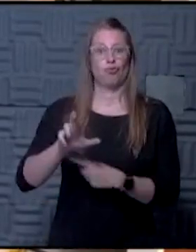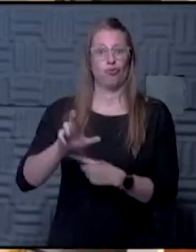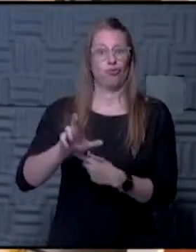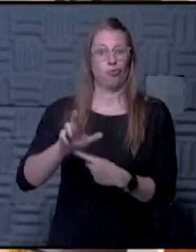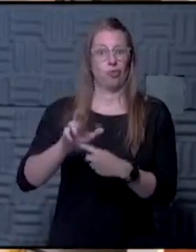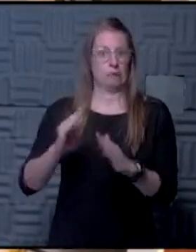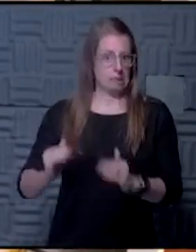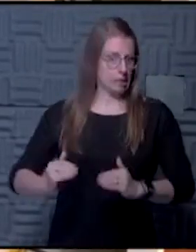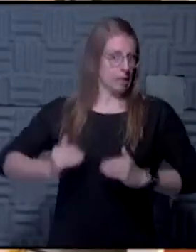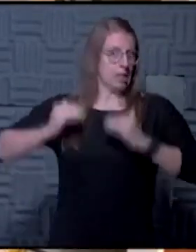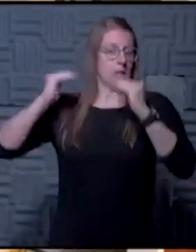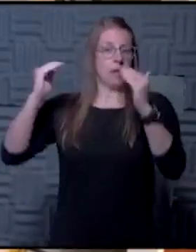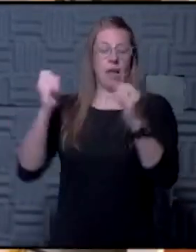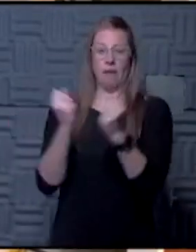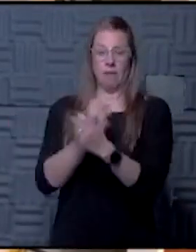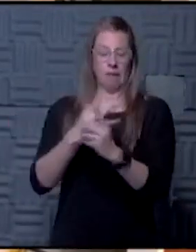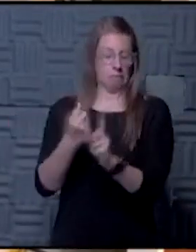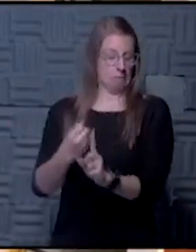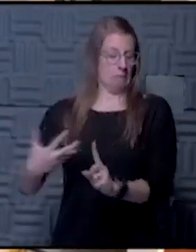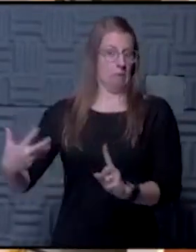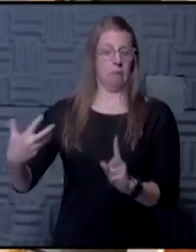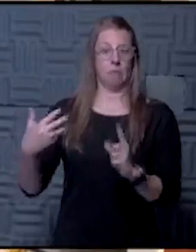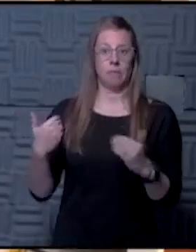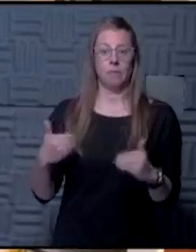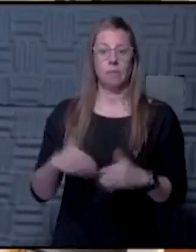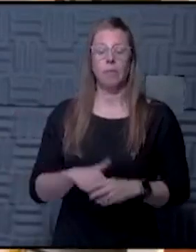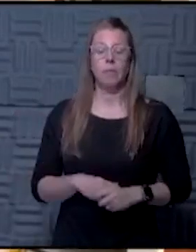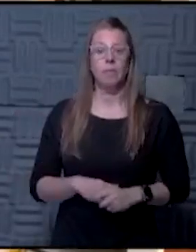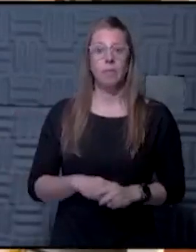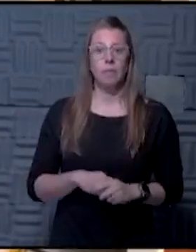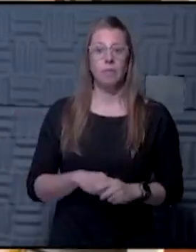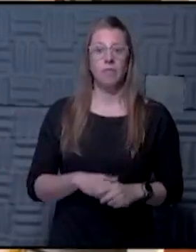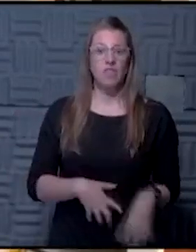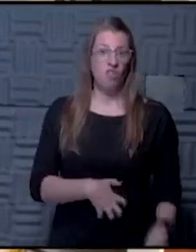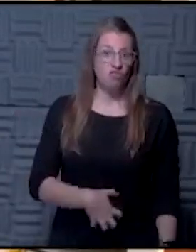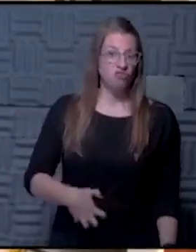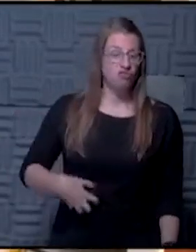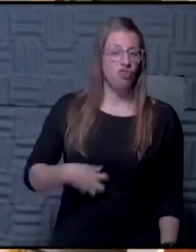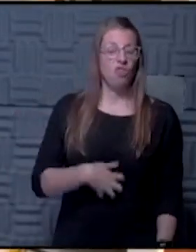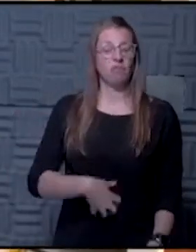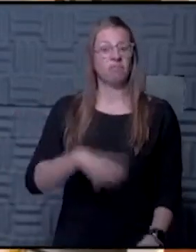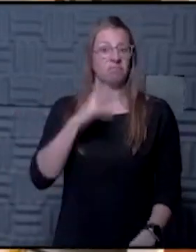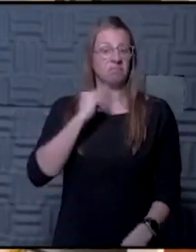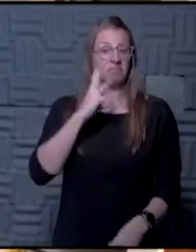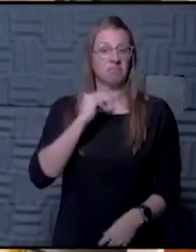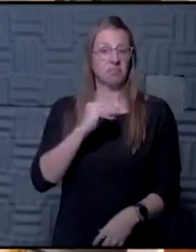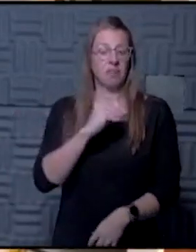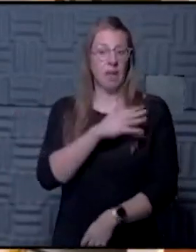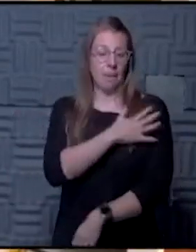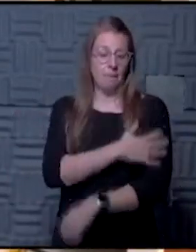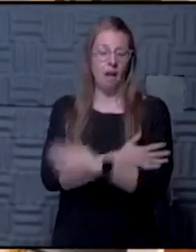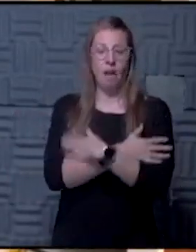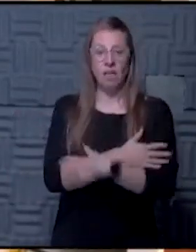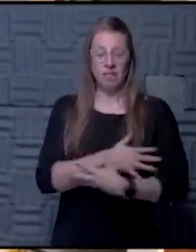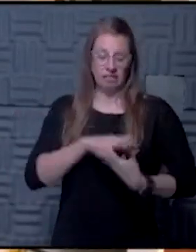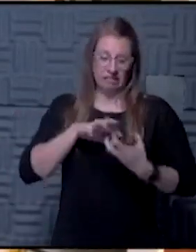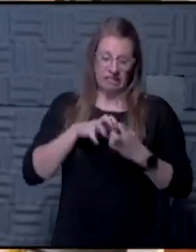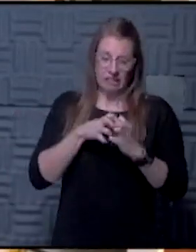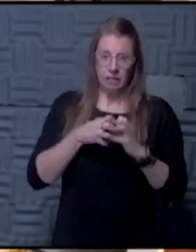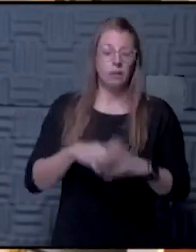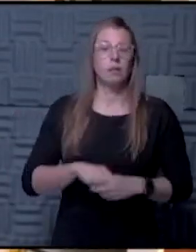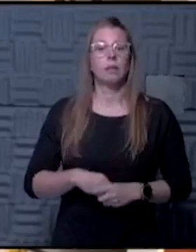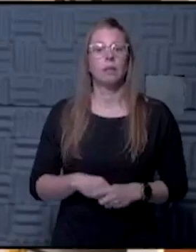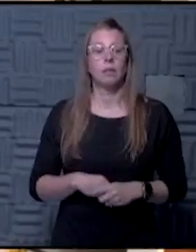was exaggerated. I had nausea and the severe body cramps, and I have